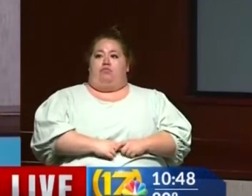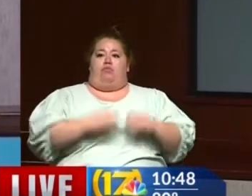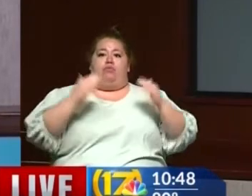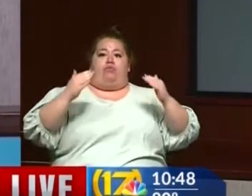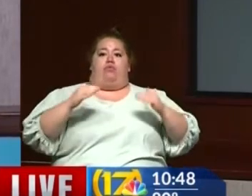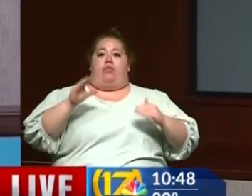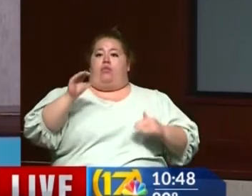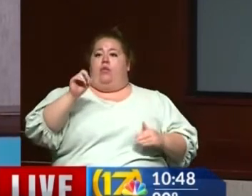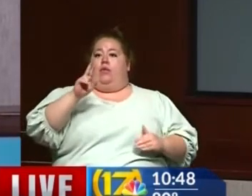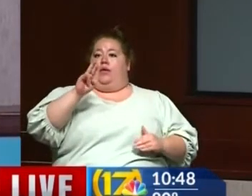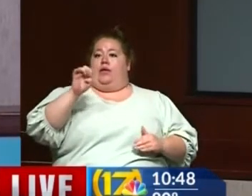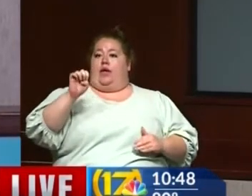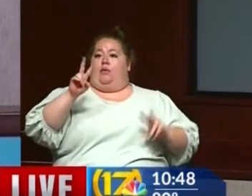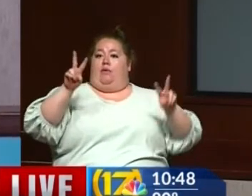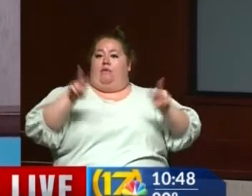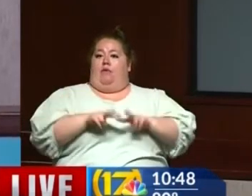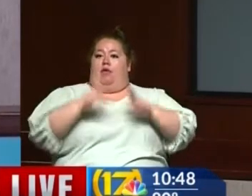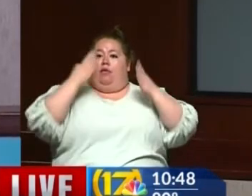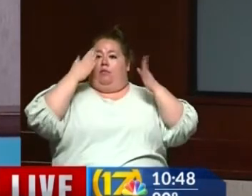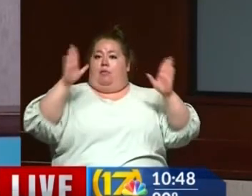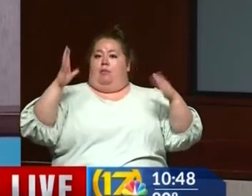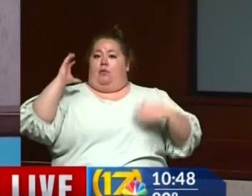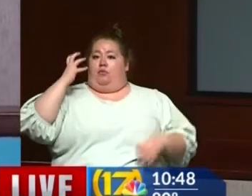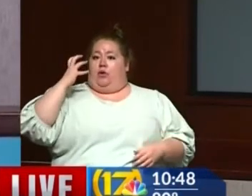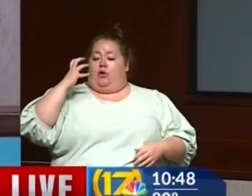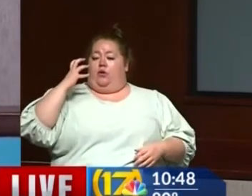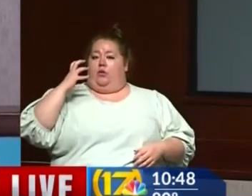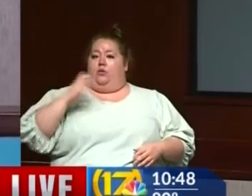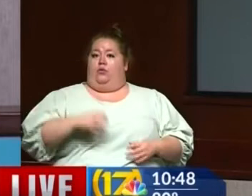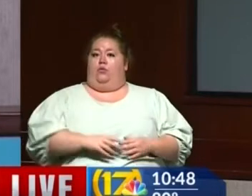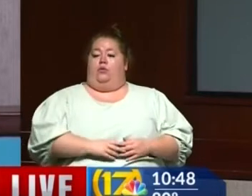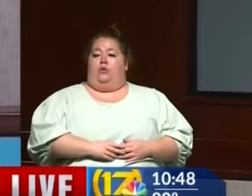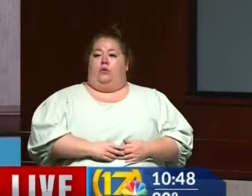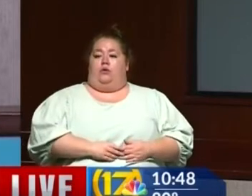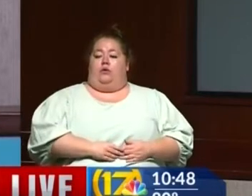Carrie with Valley Public Radio, any follow-up?